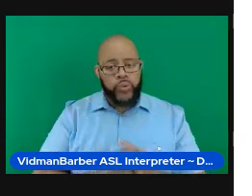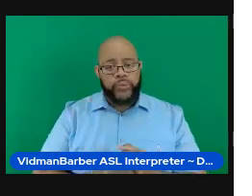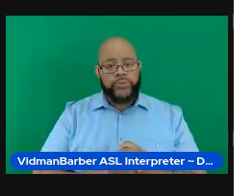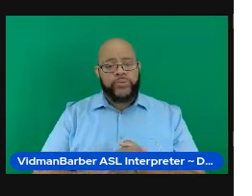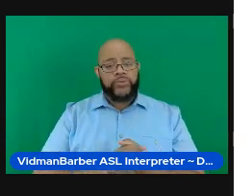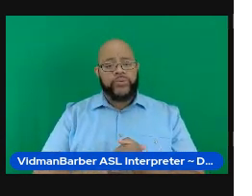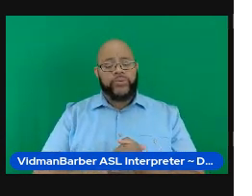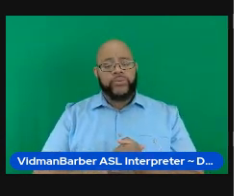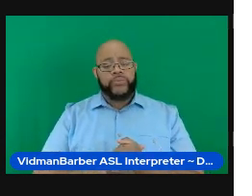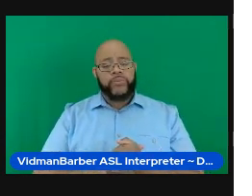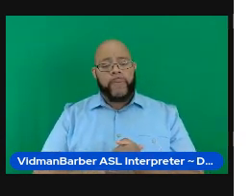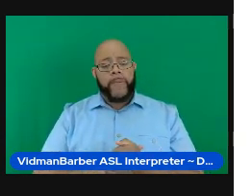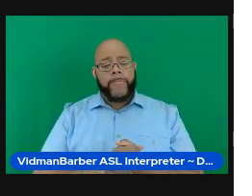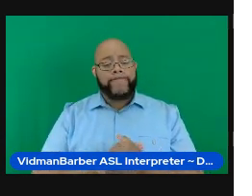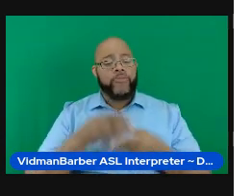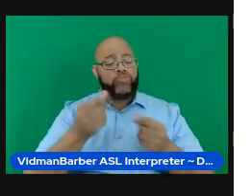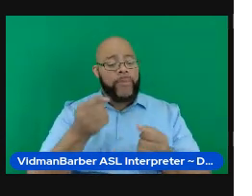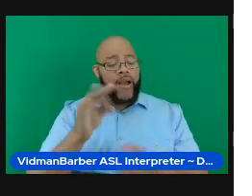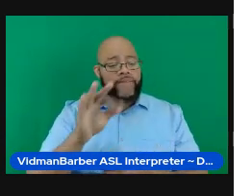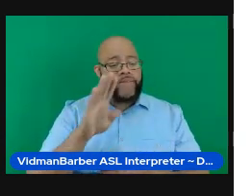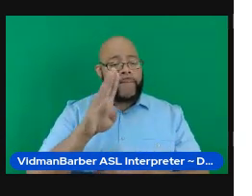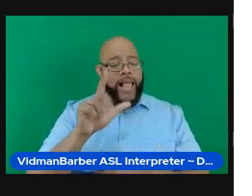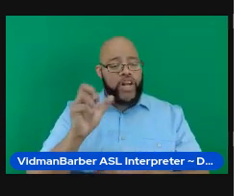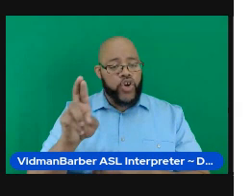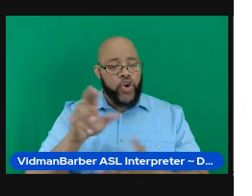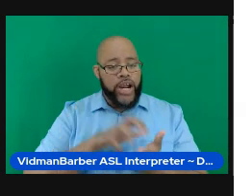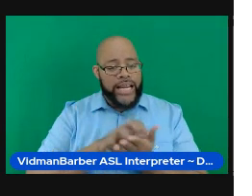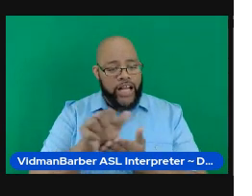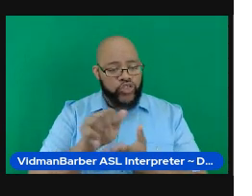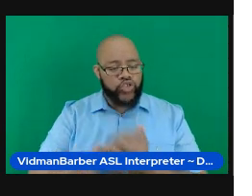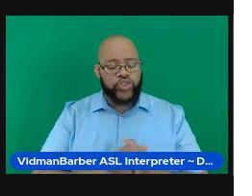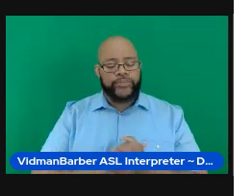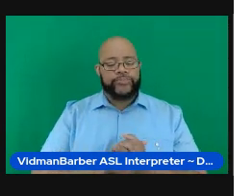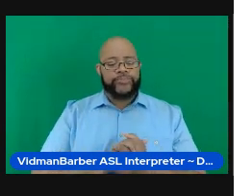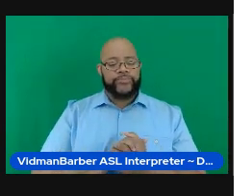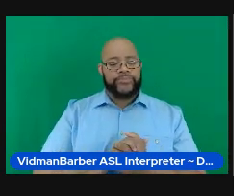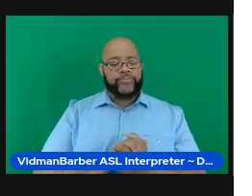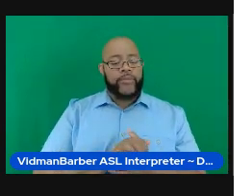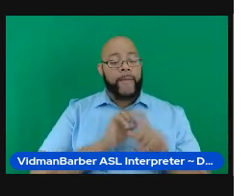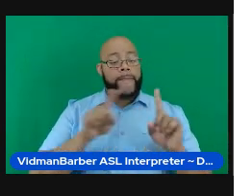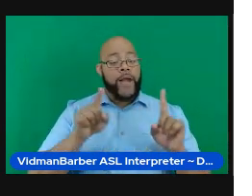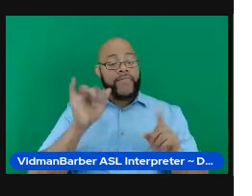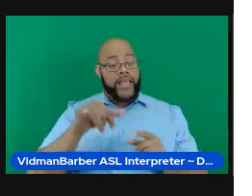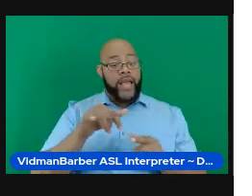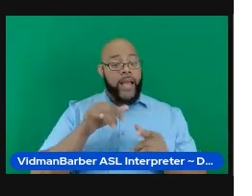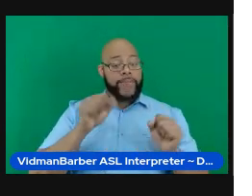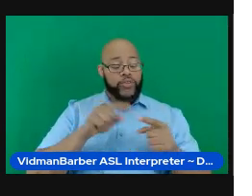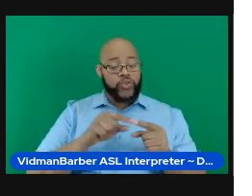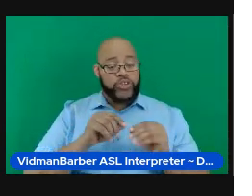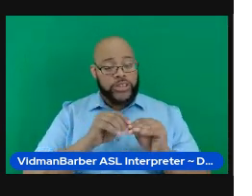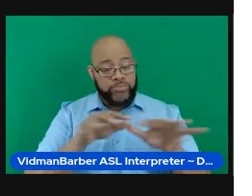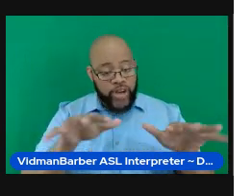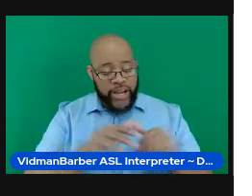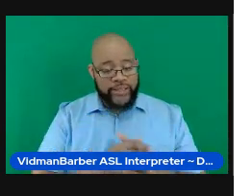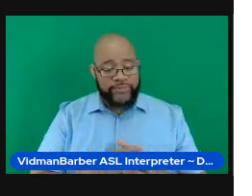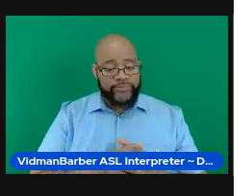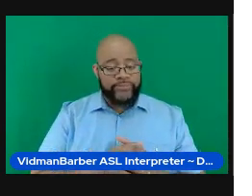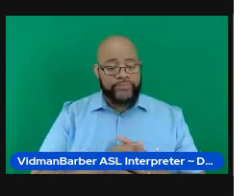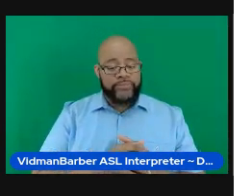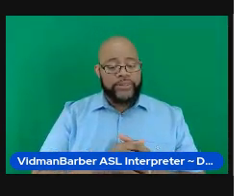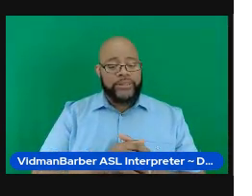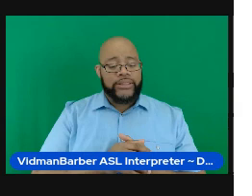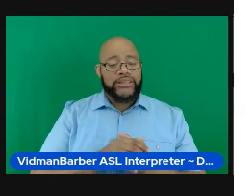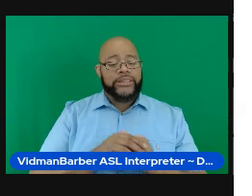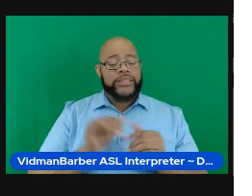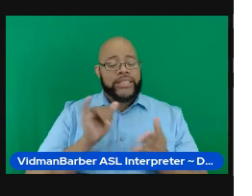vaccines for the treatment of bladder cancer. And due to its ability to spread inside cells, Listeria